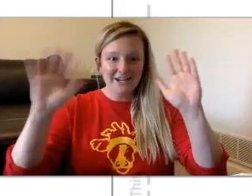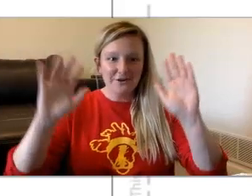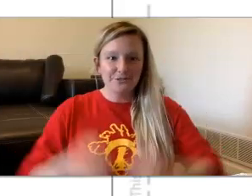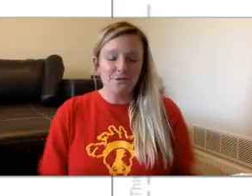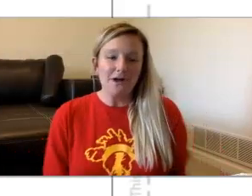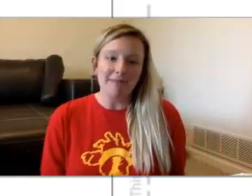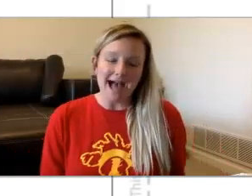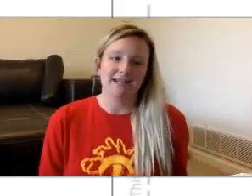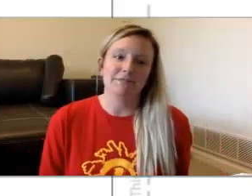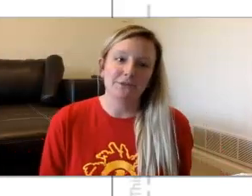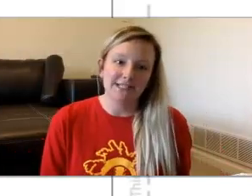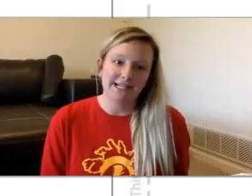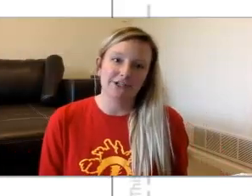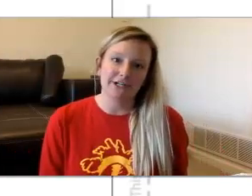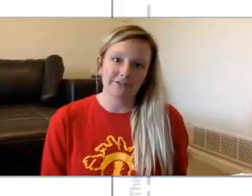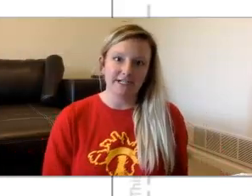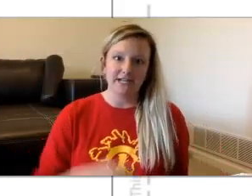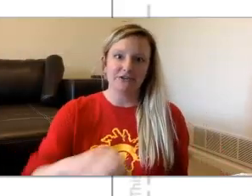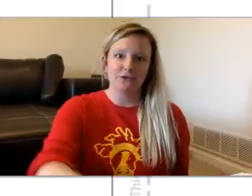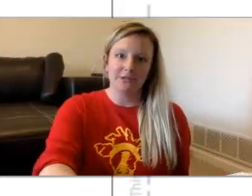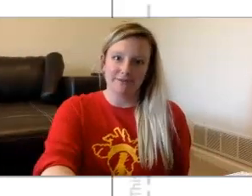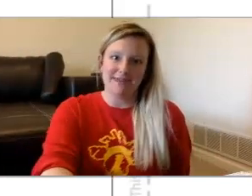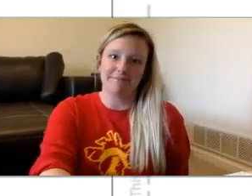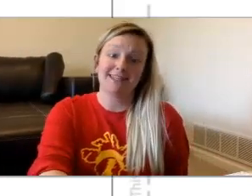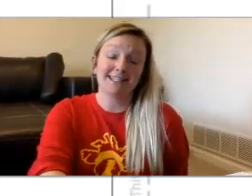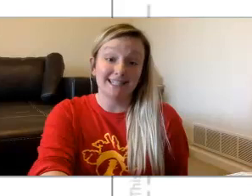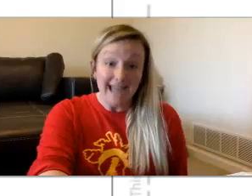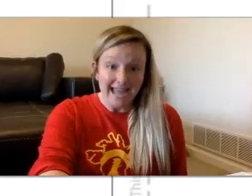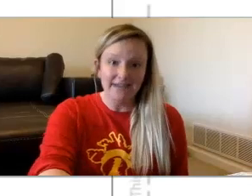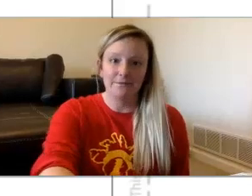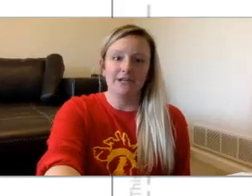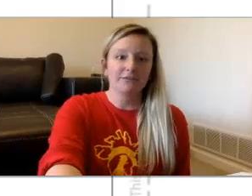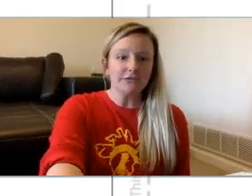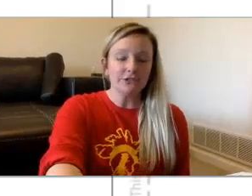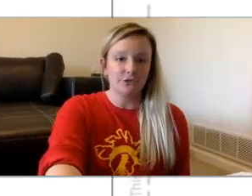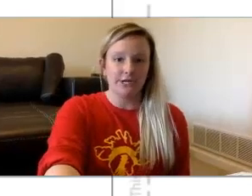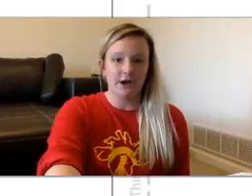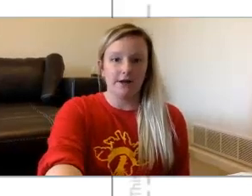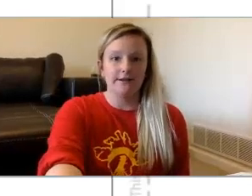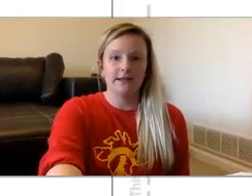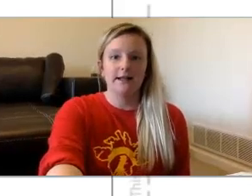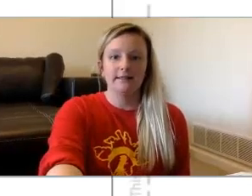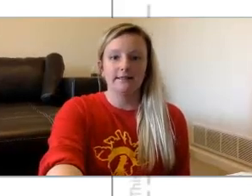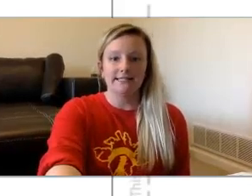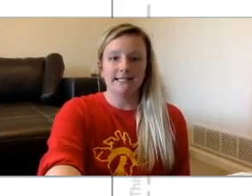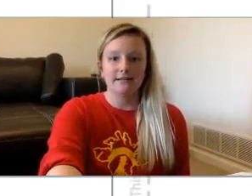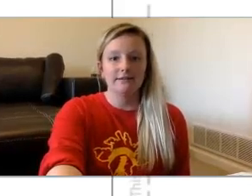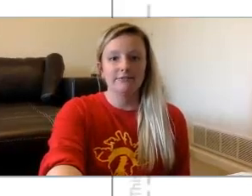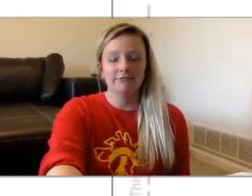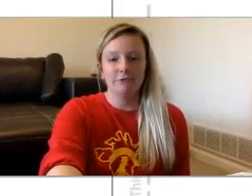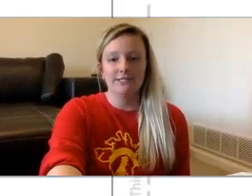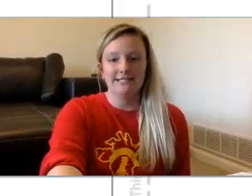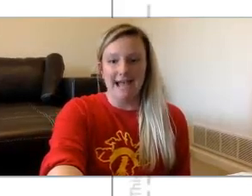Hi kiddos, welcome back. And I'm so excited you're here to read another story with me. Today, we're gonna read the story called, Listen